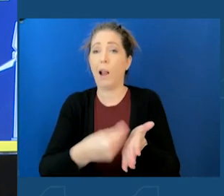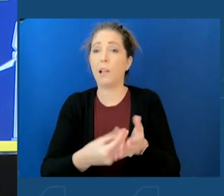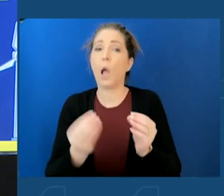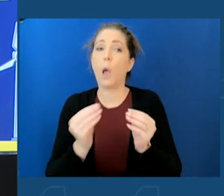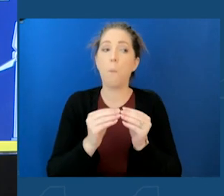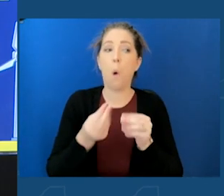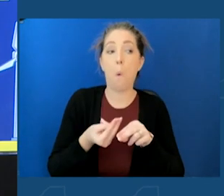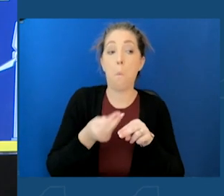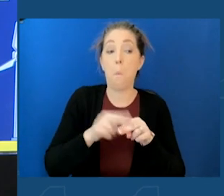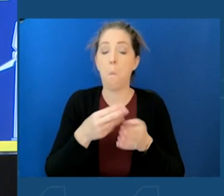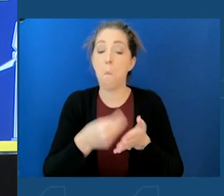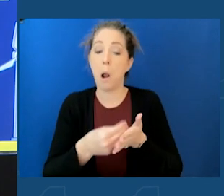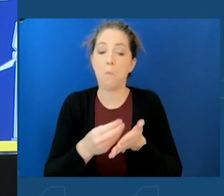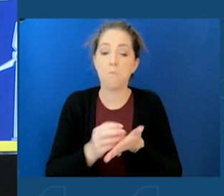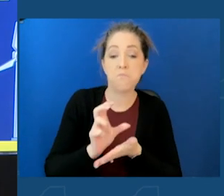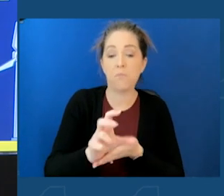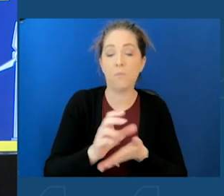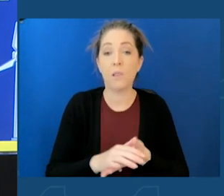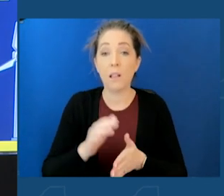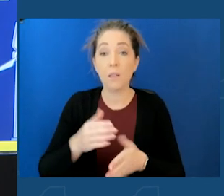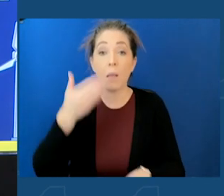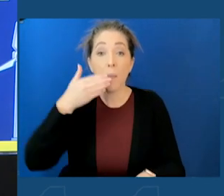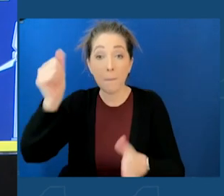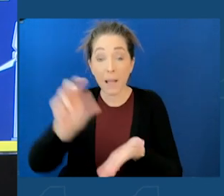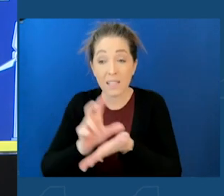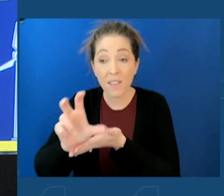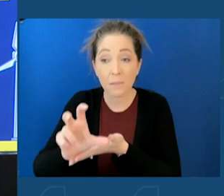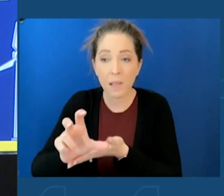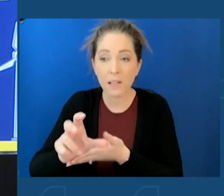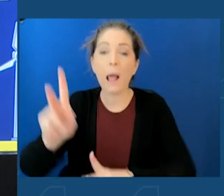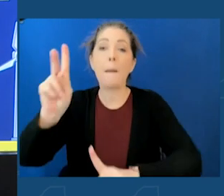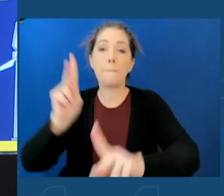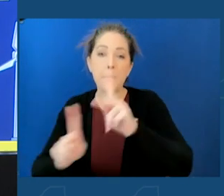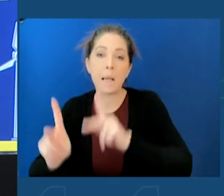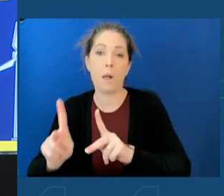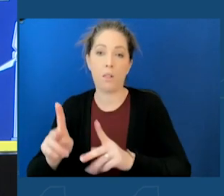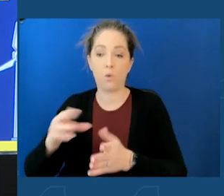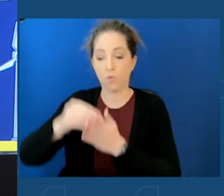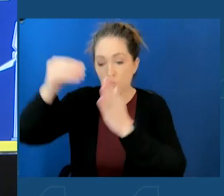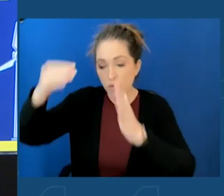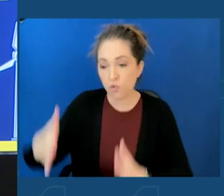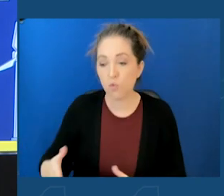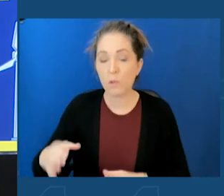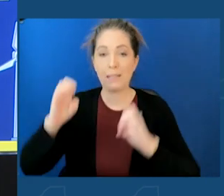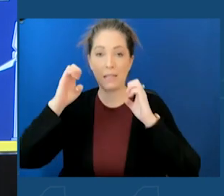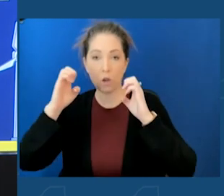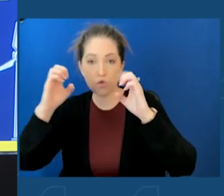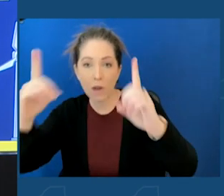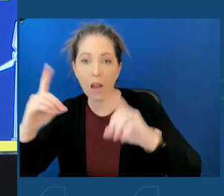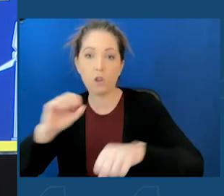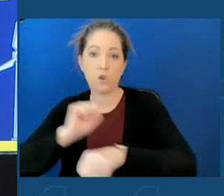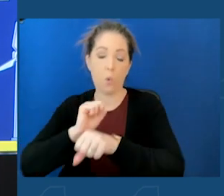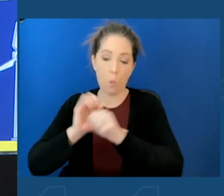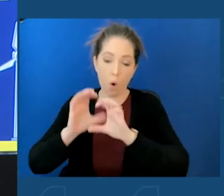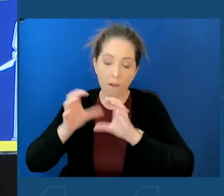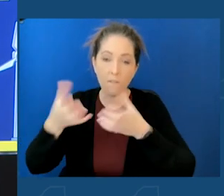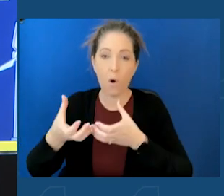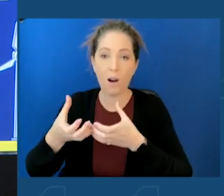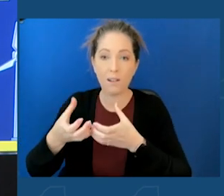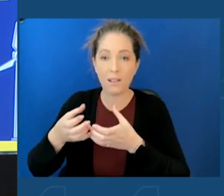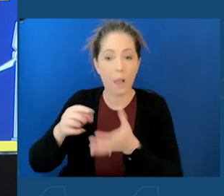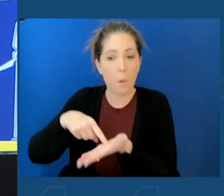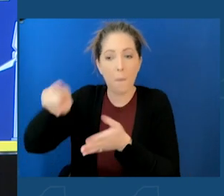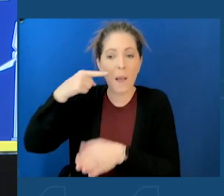The best investment you can make is in your people, in students, in education, in workforce. It pays for itself in dividends.